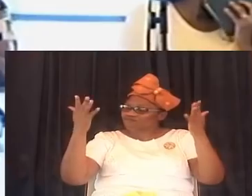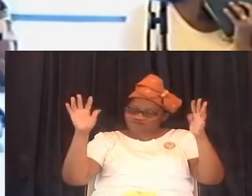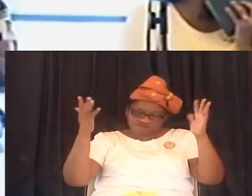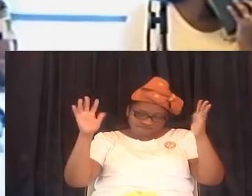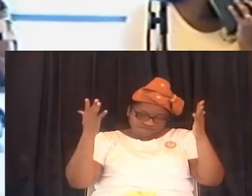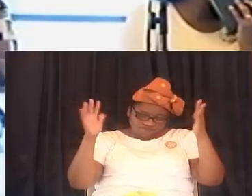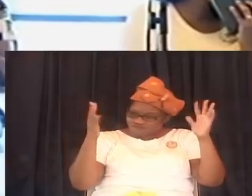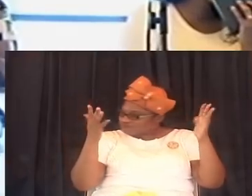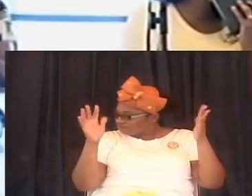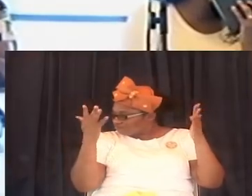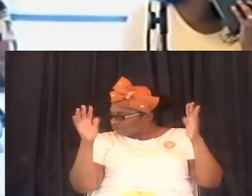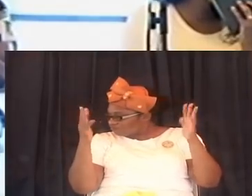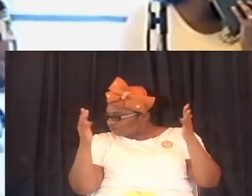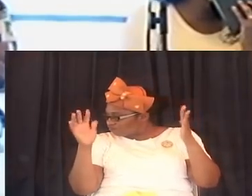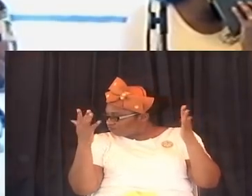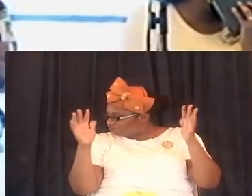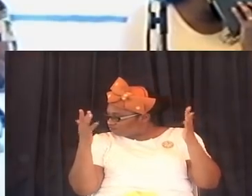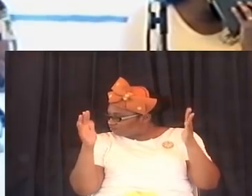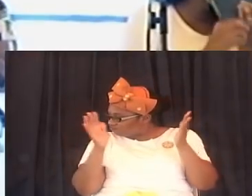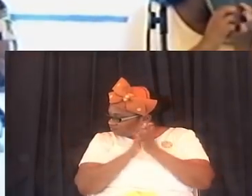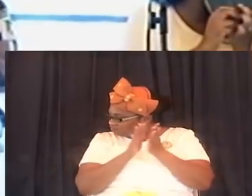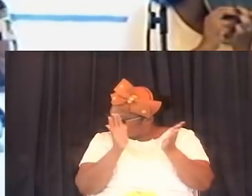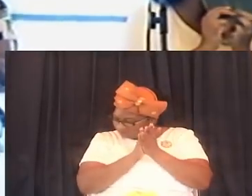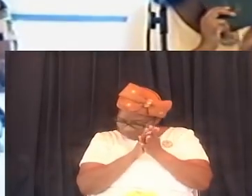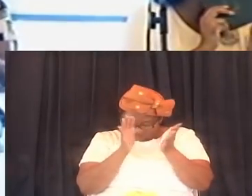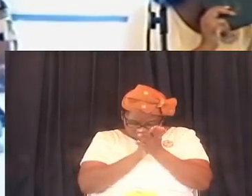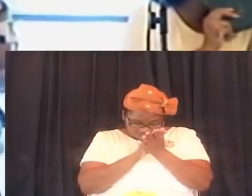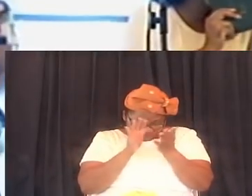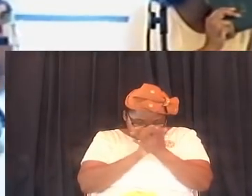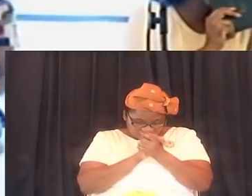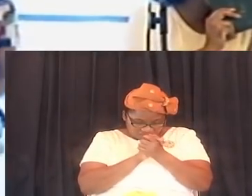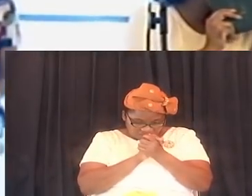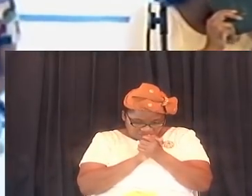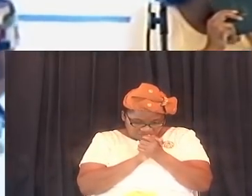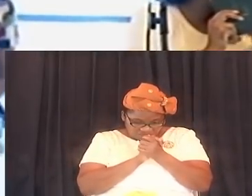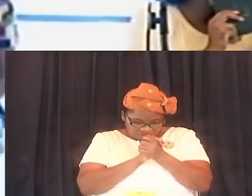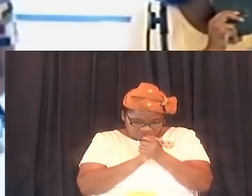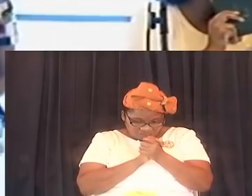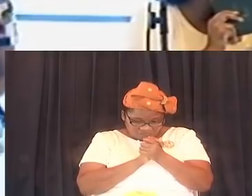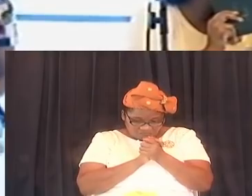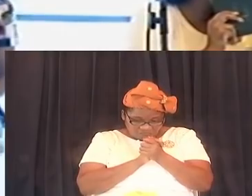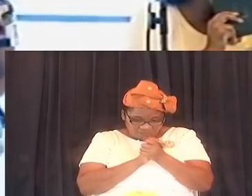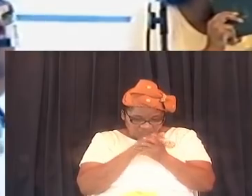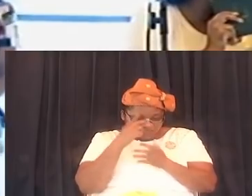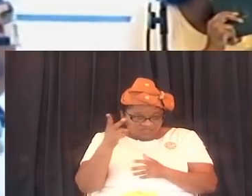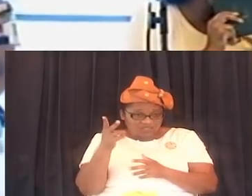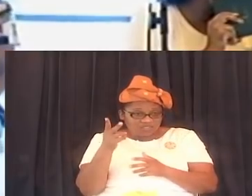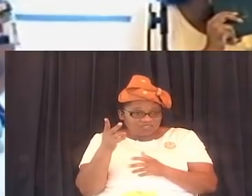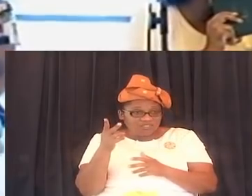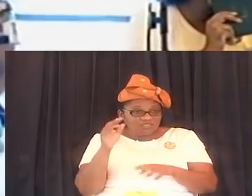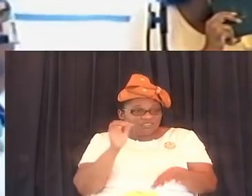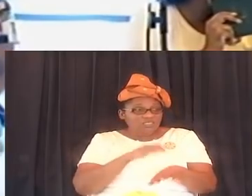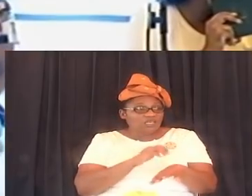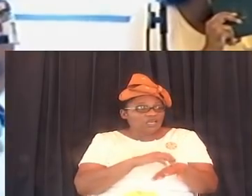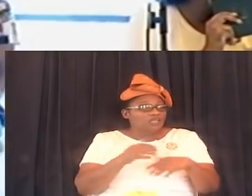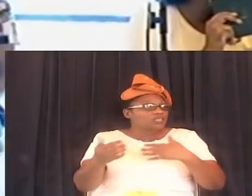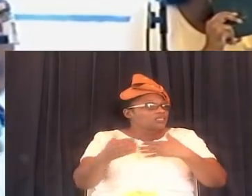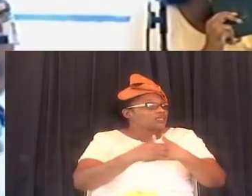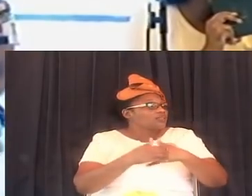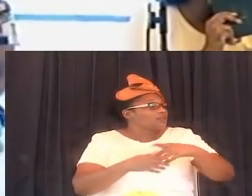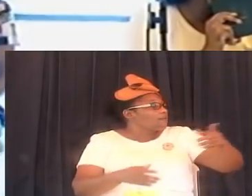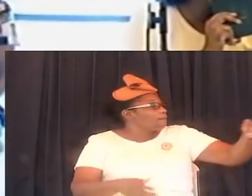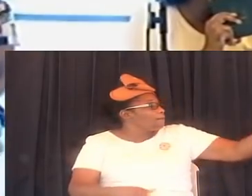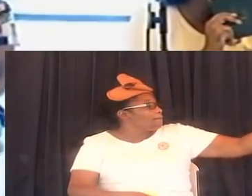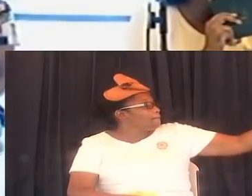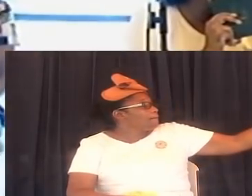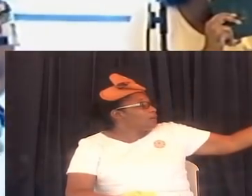Amen, amen, amen. Oh, thank you, Jesus. I see you around the back there. Amen. I see you around the back there. Just remain standing.